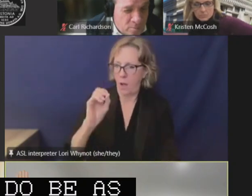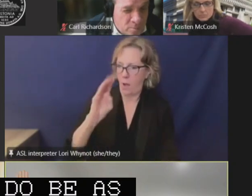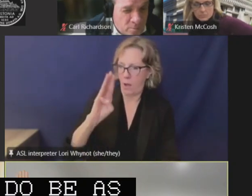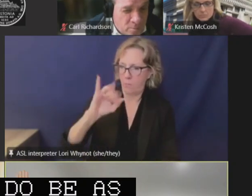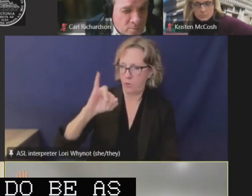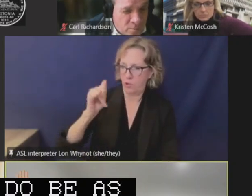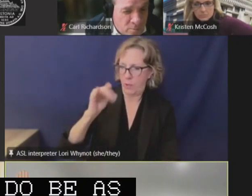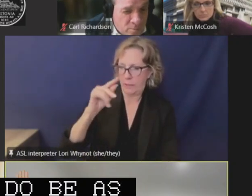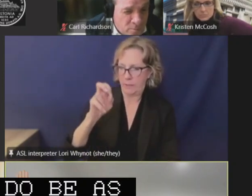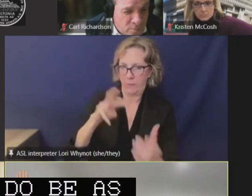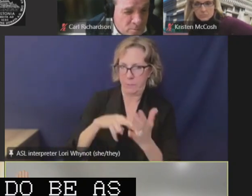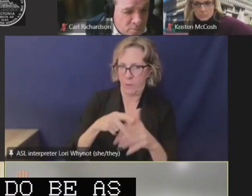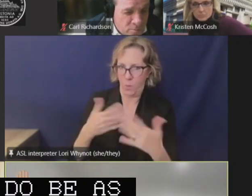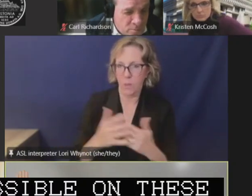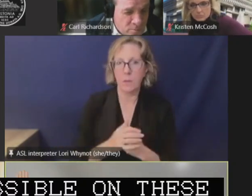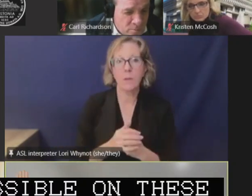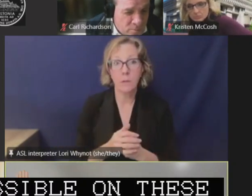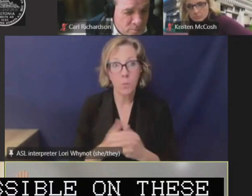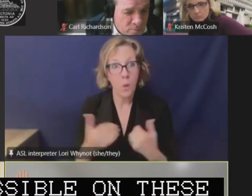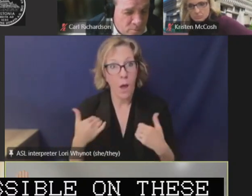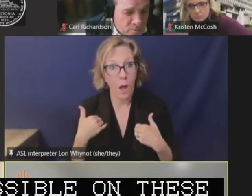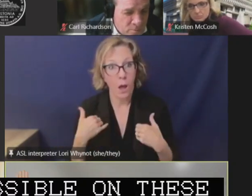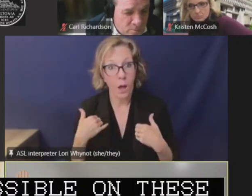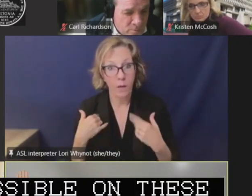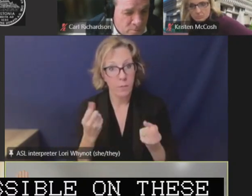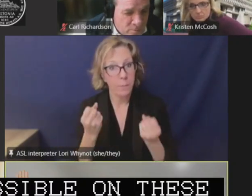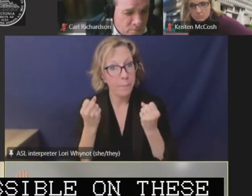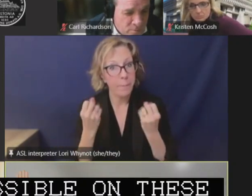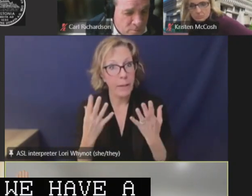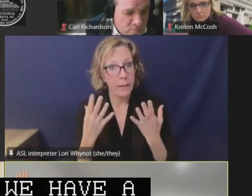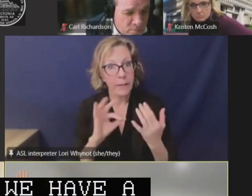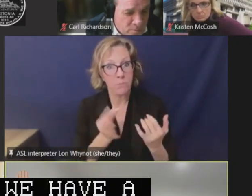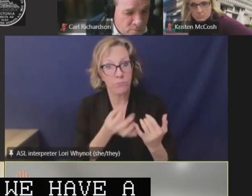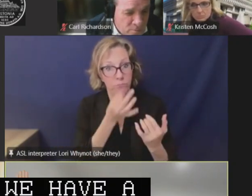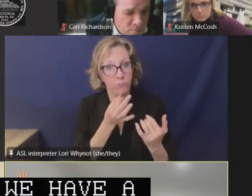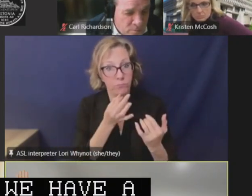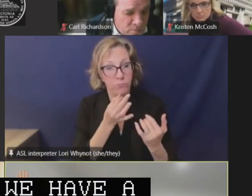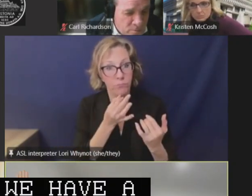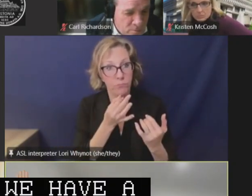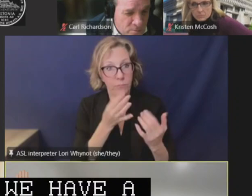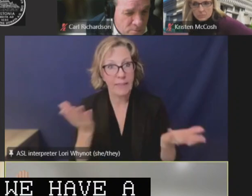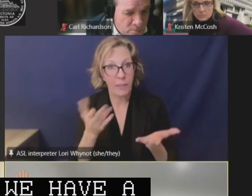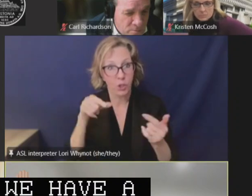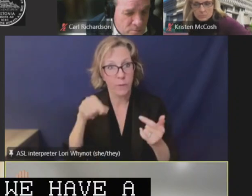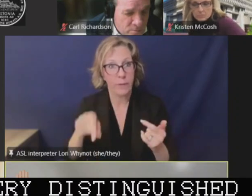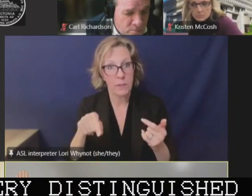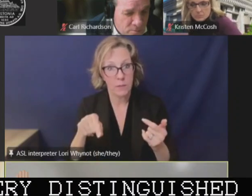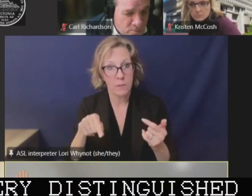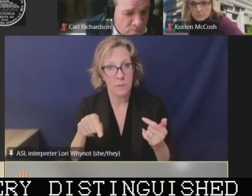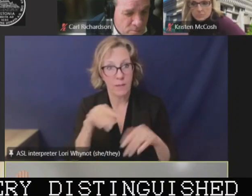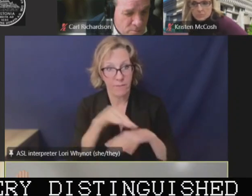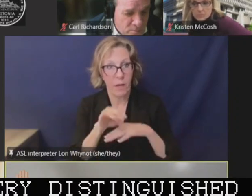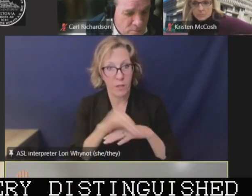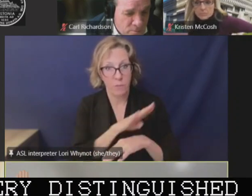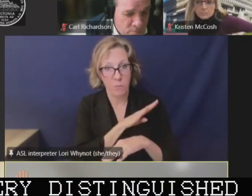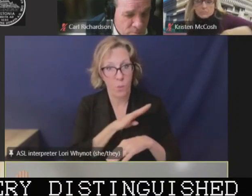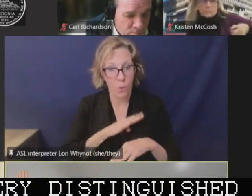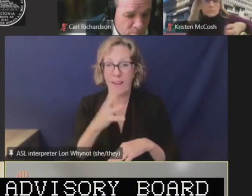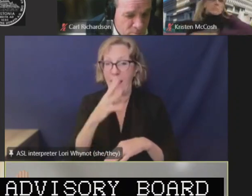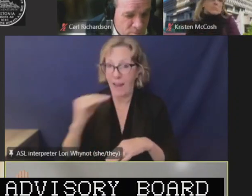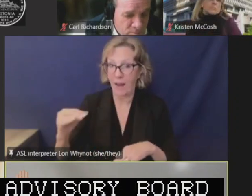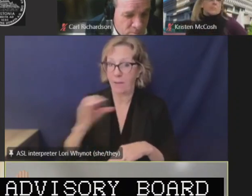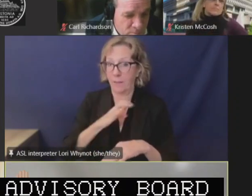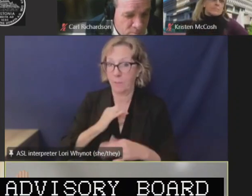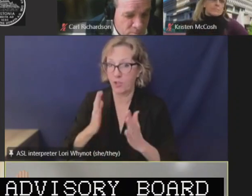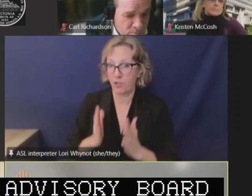of very distinguished experts on this advisory board, and the commissioner and the commission has